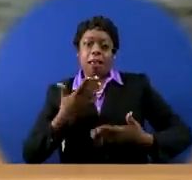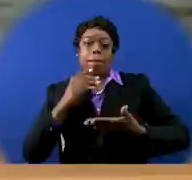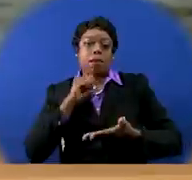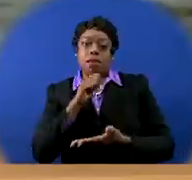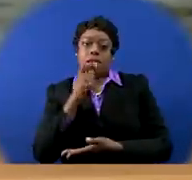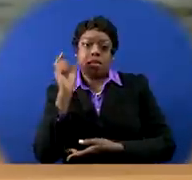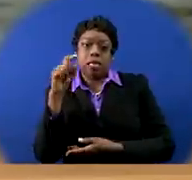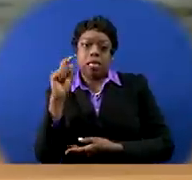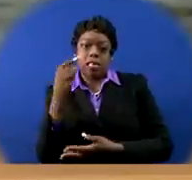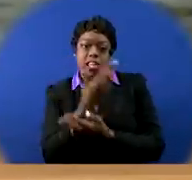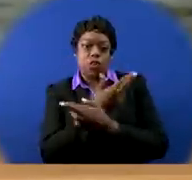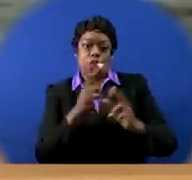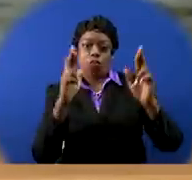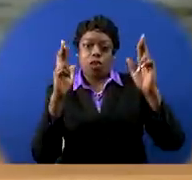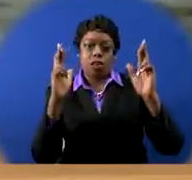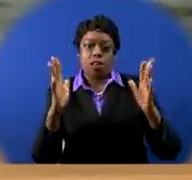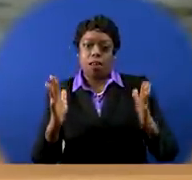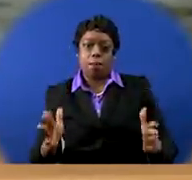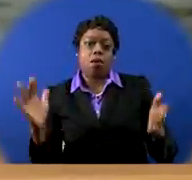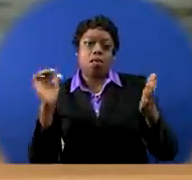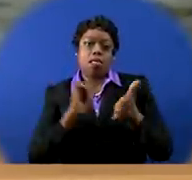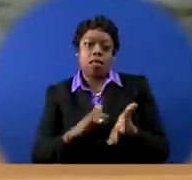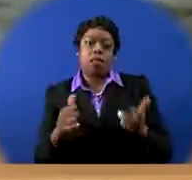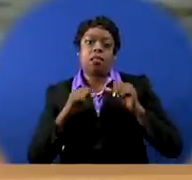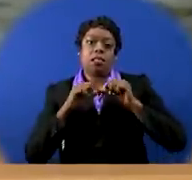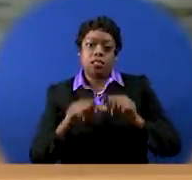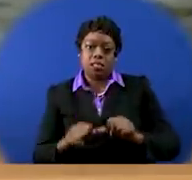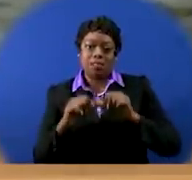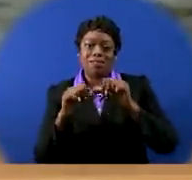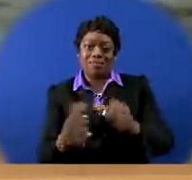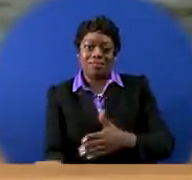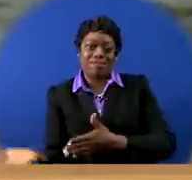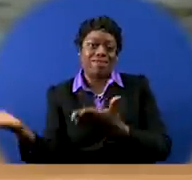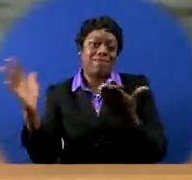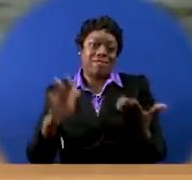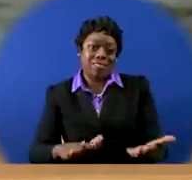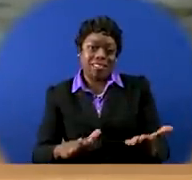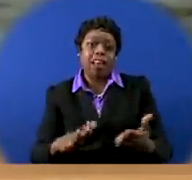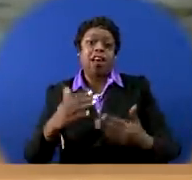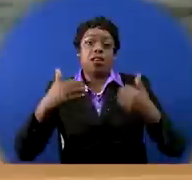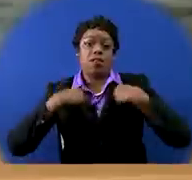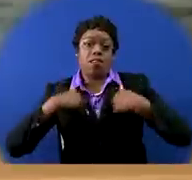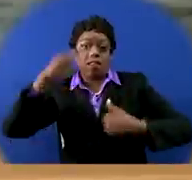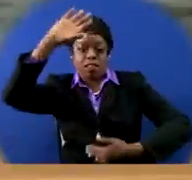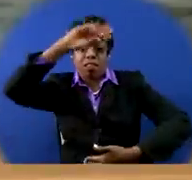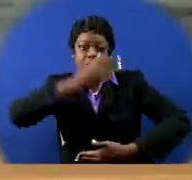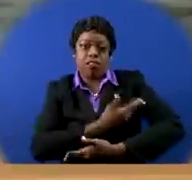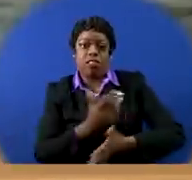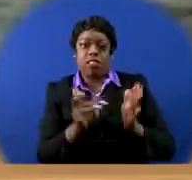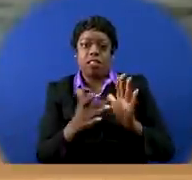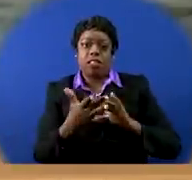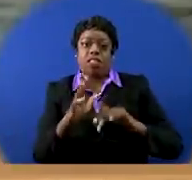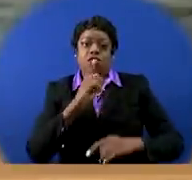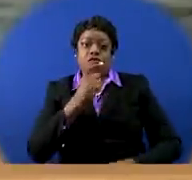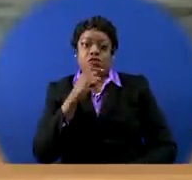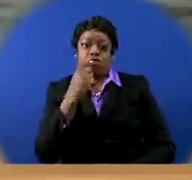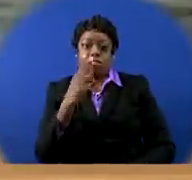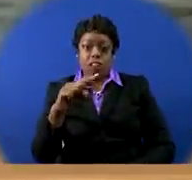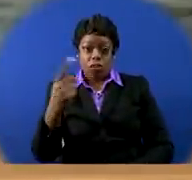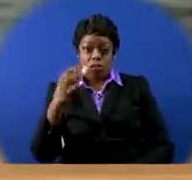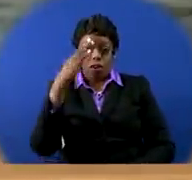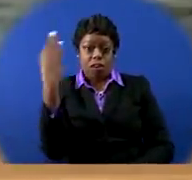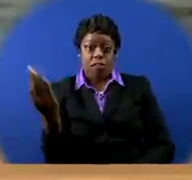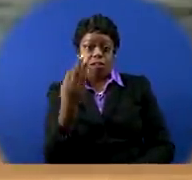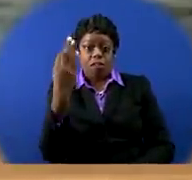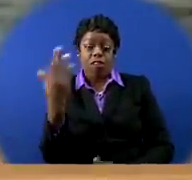a redeemer who has to keep on dying? Because we got Jesus, the Son of the living God, who died one Friday, rose one